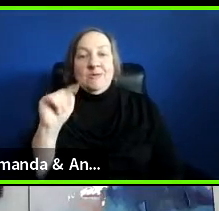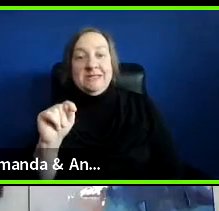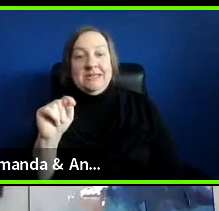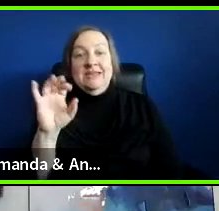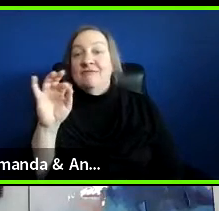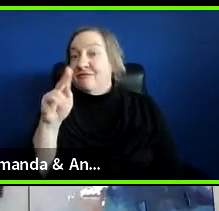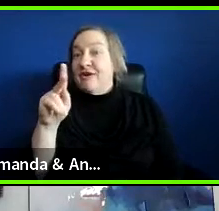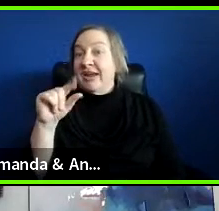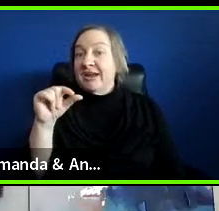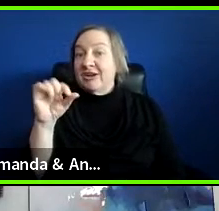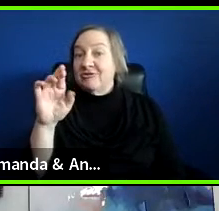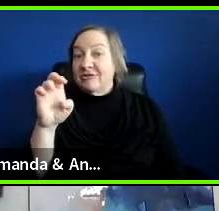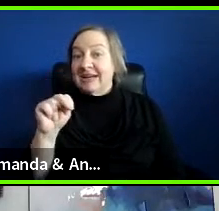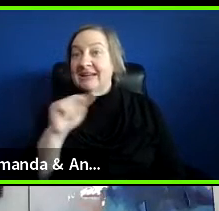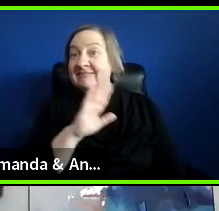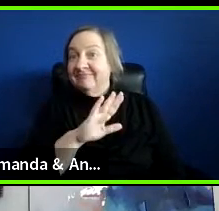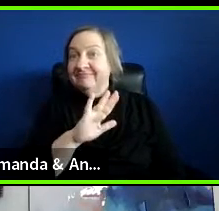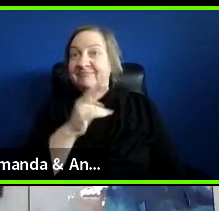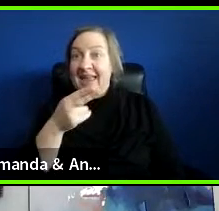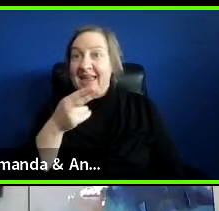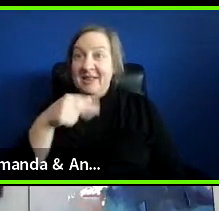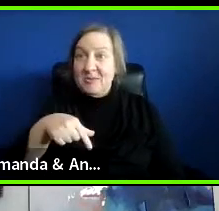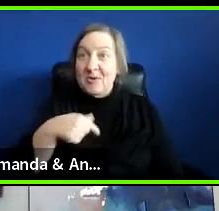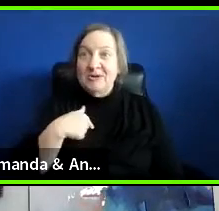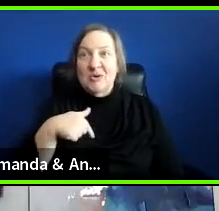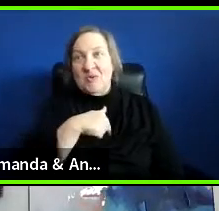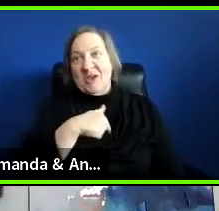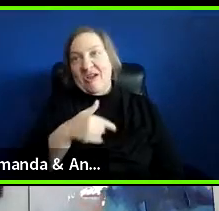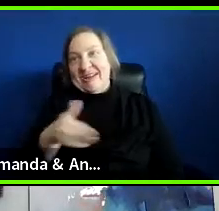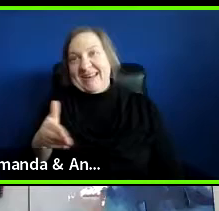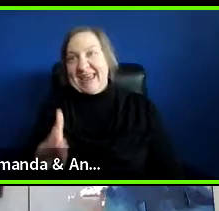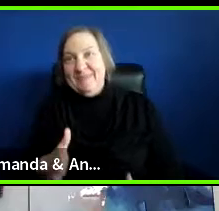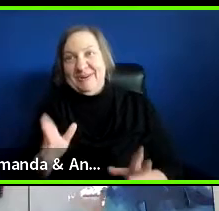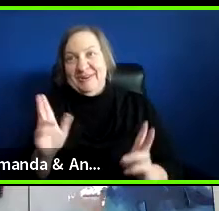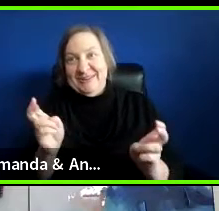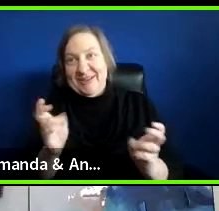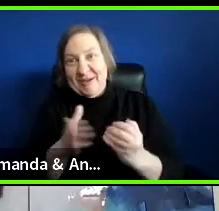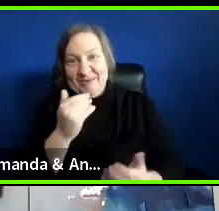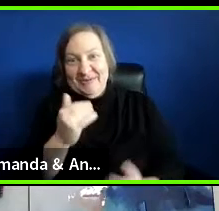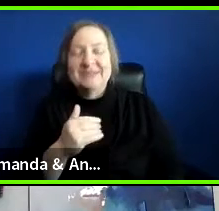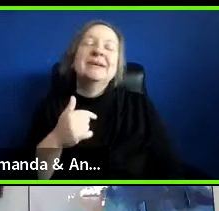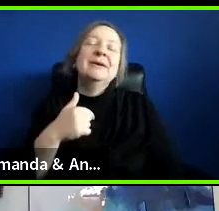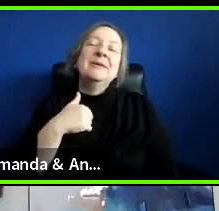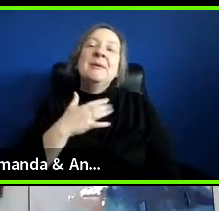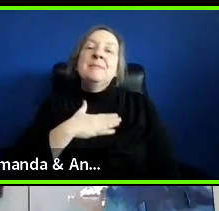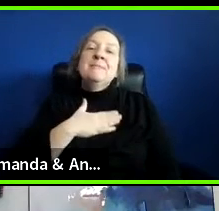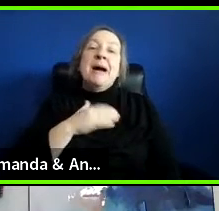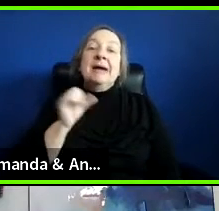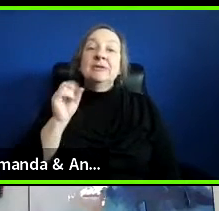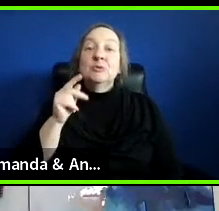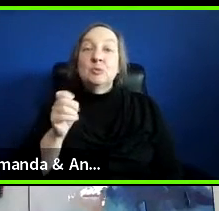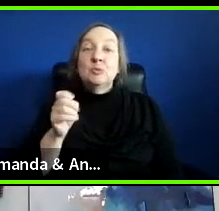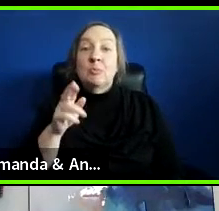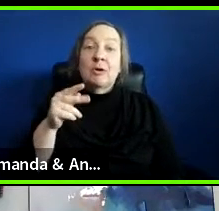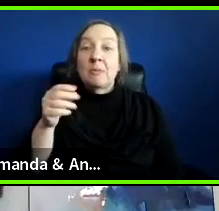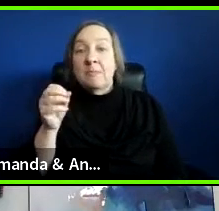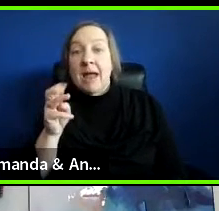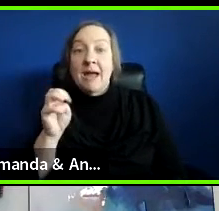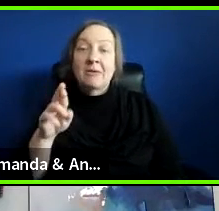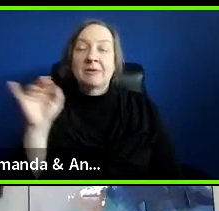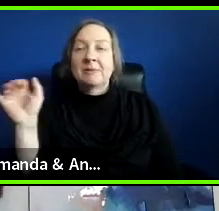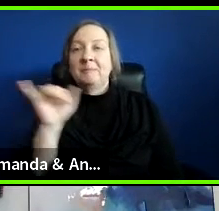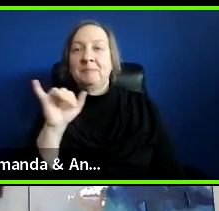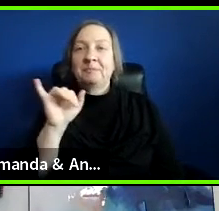think. So we're neighbors practically. My superpower is just like Michaela, is I've been